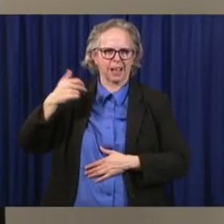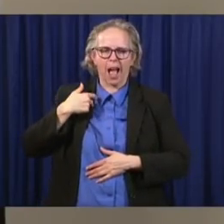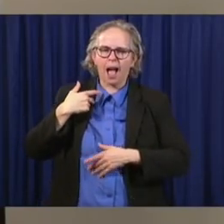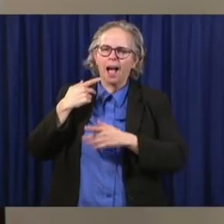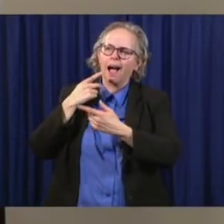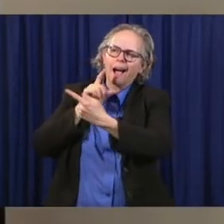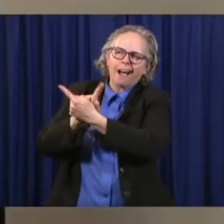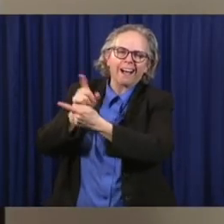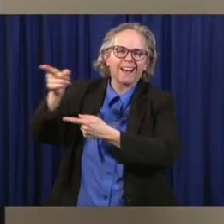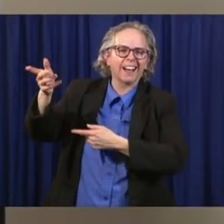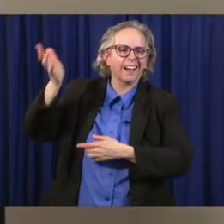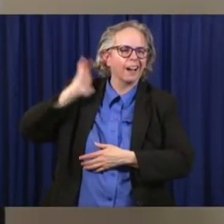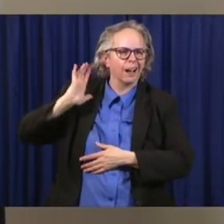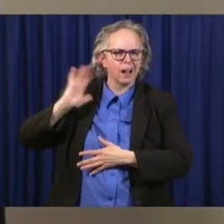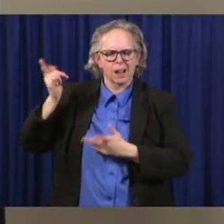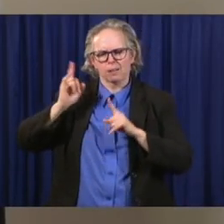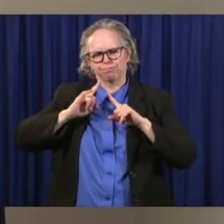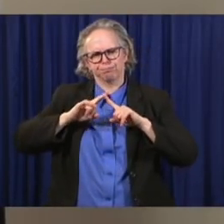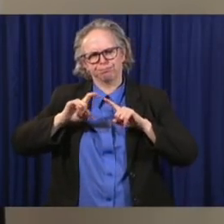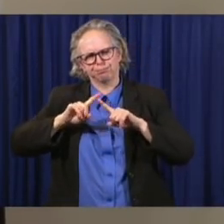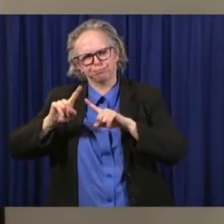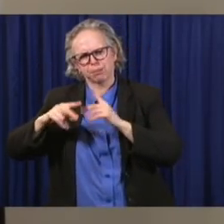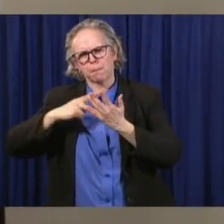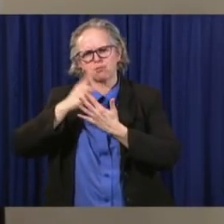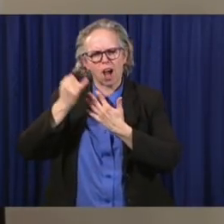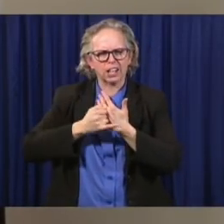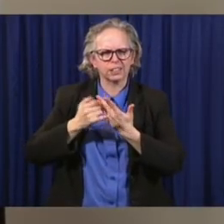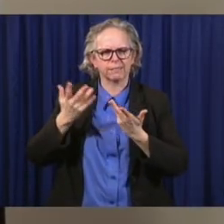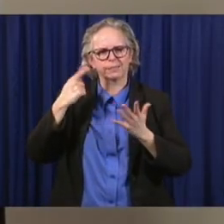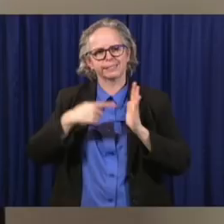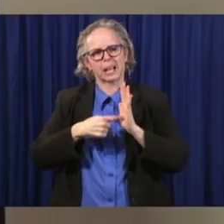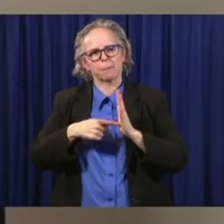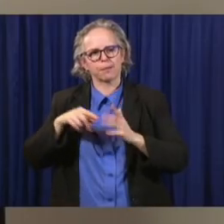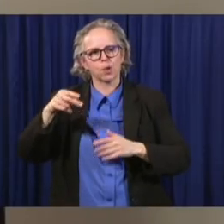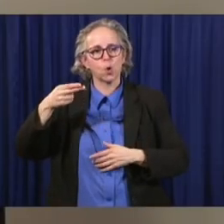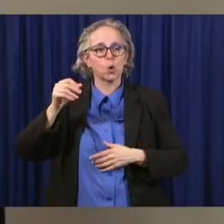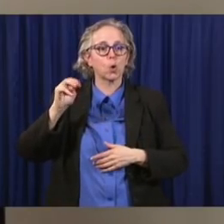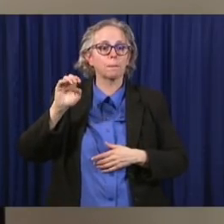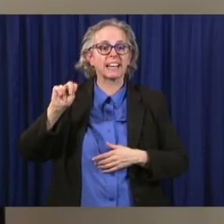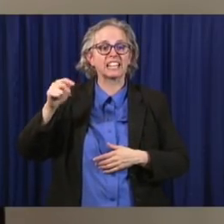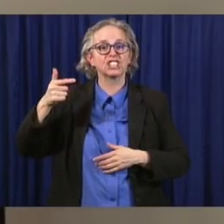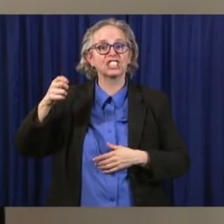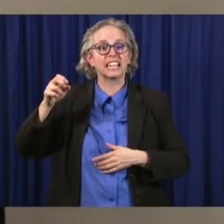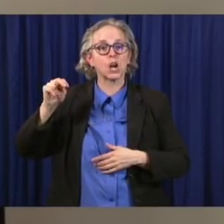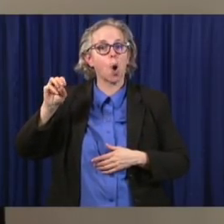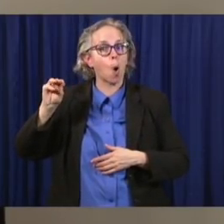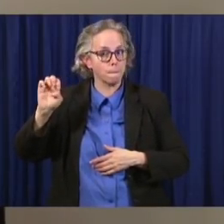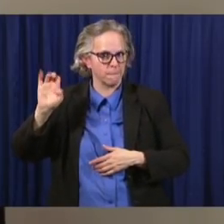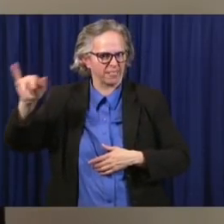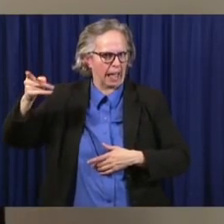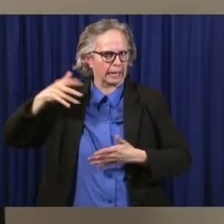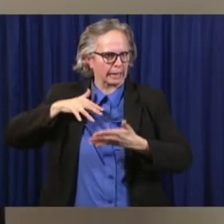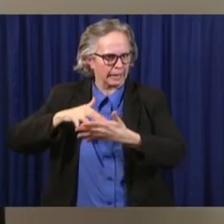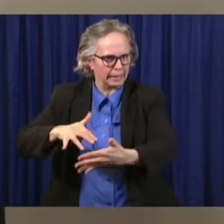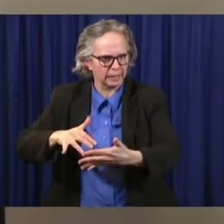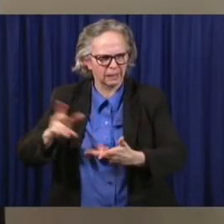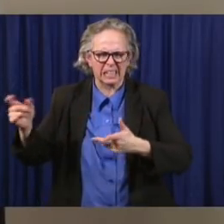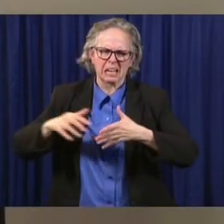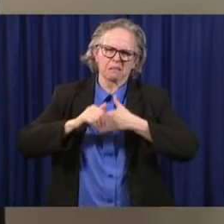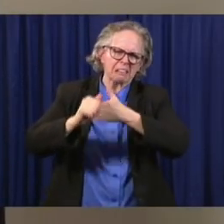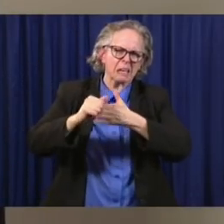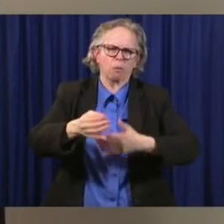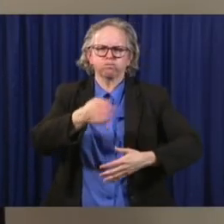as diverse as the Human Genome Project, which seemed so futuristic then, to being just a leading expert in the world. And he is